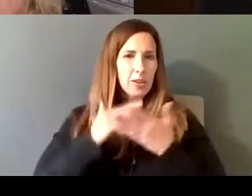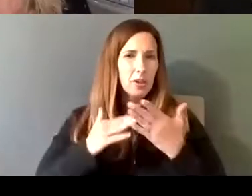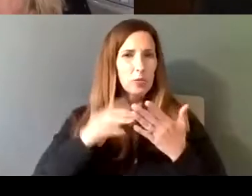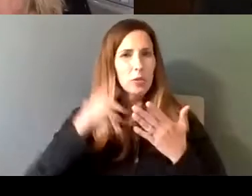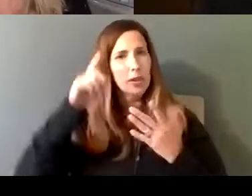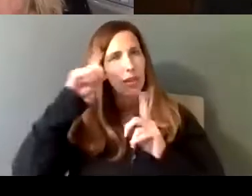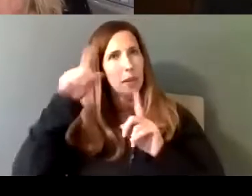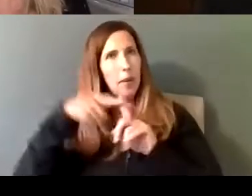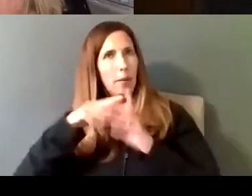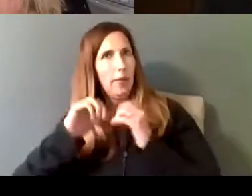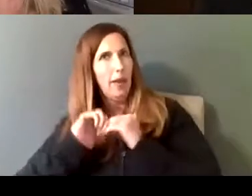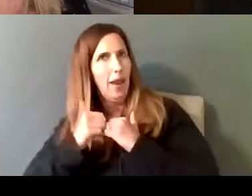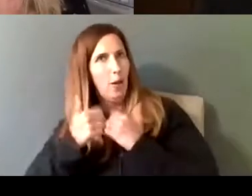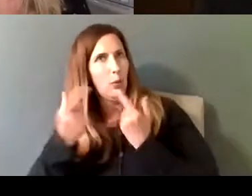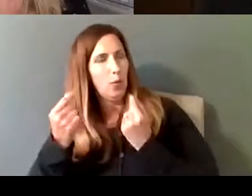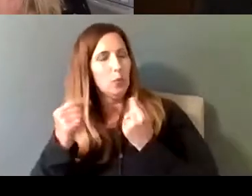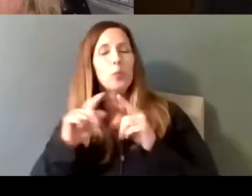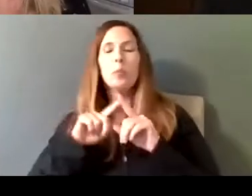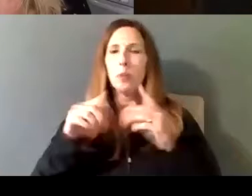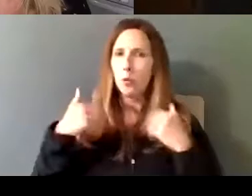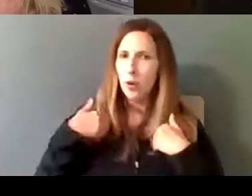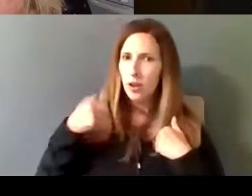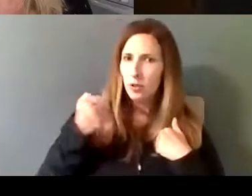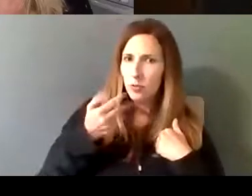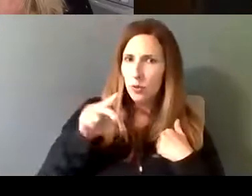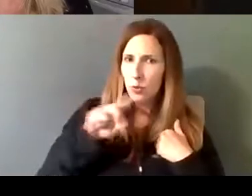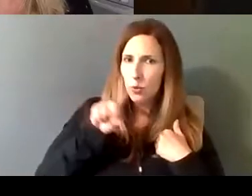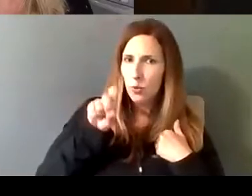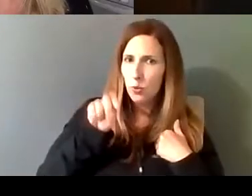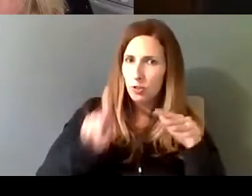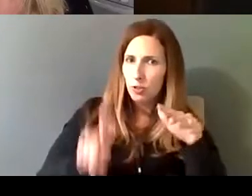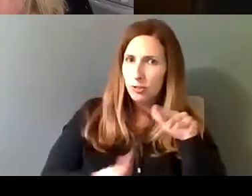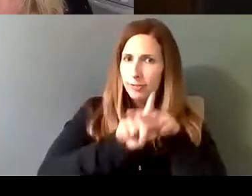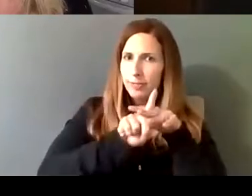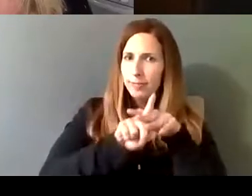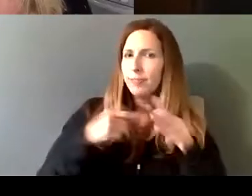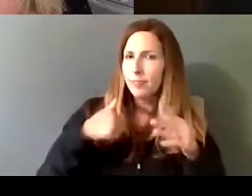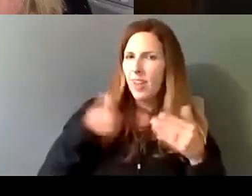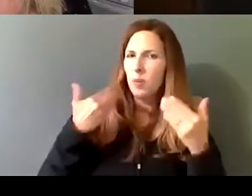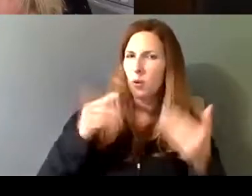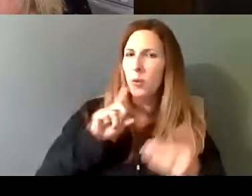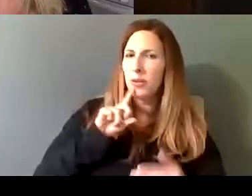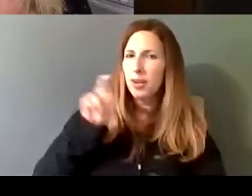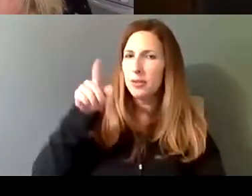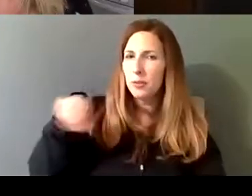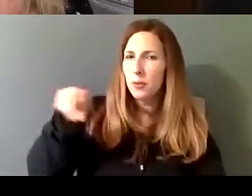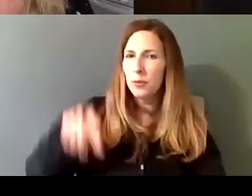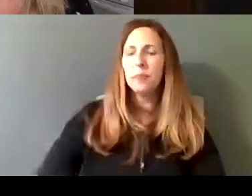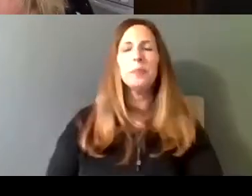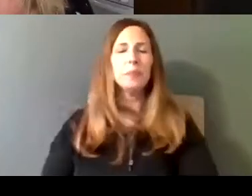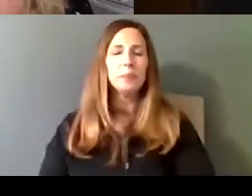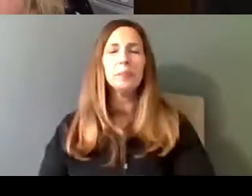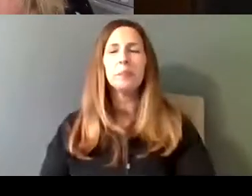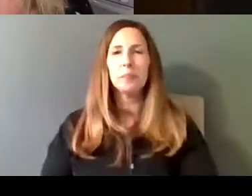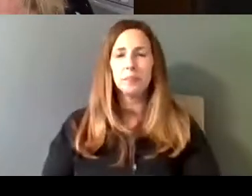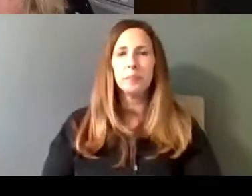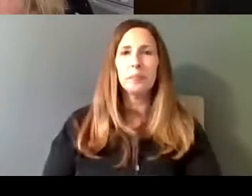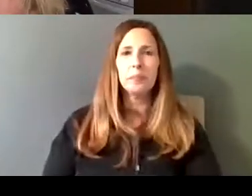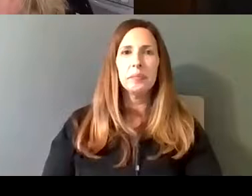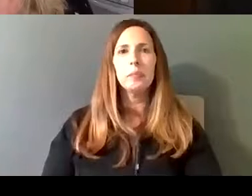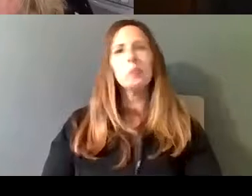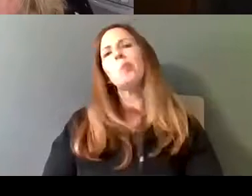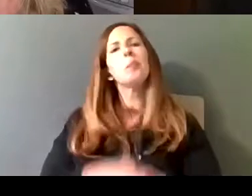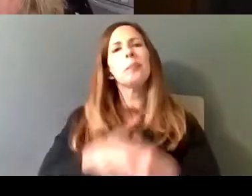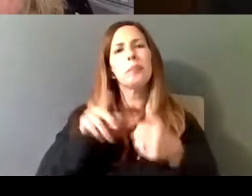but we actually had a few questions come in that I'm going to go ahead and throw to you guys. So the first,